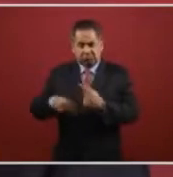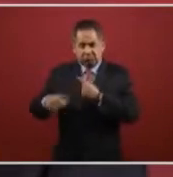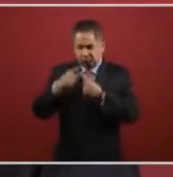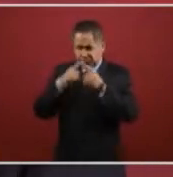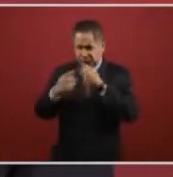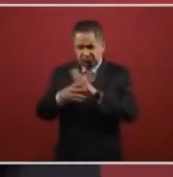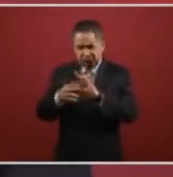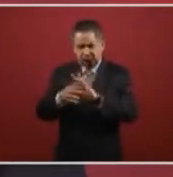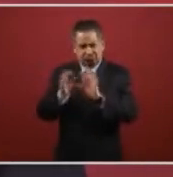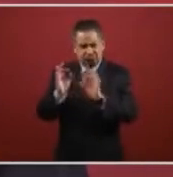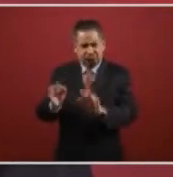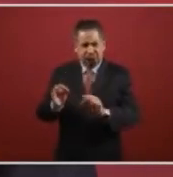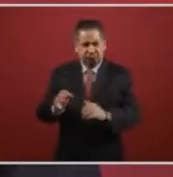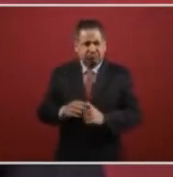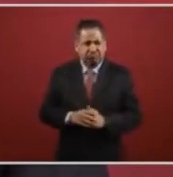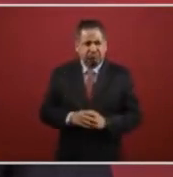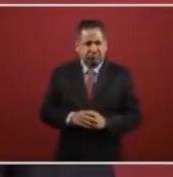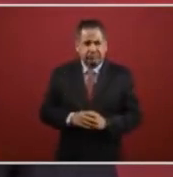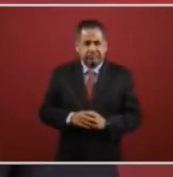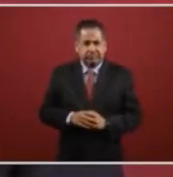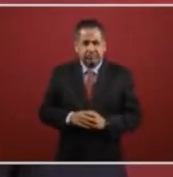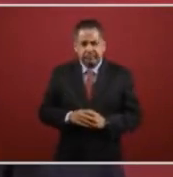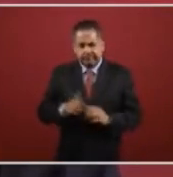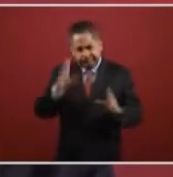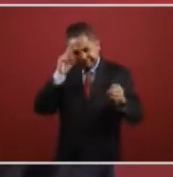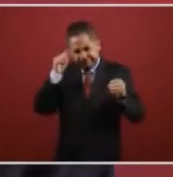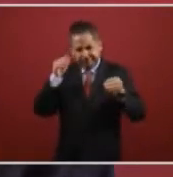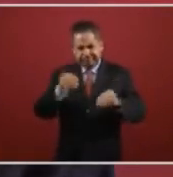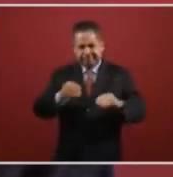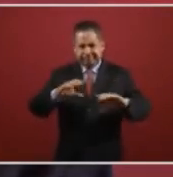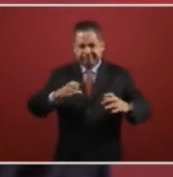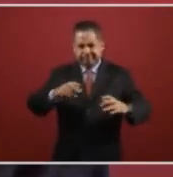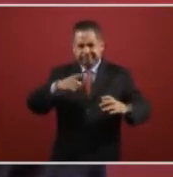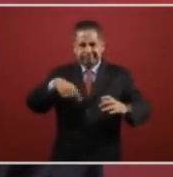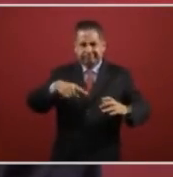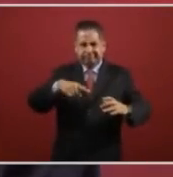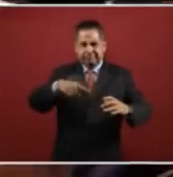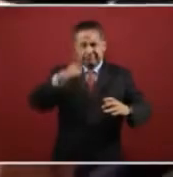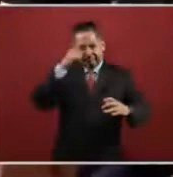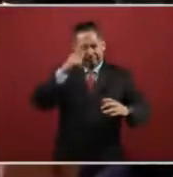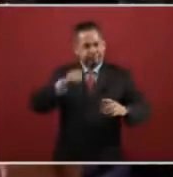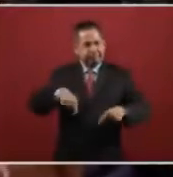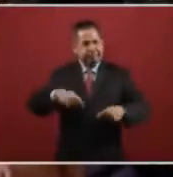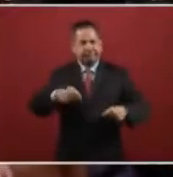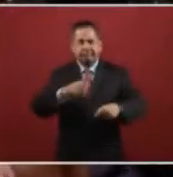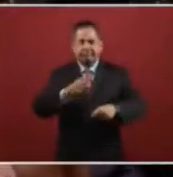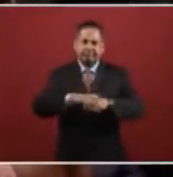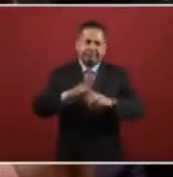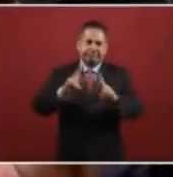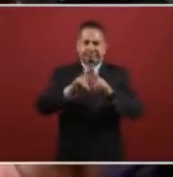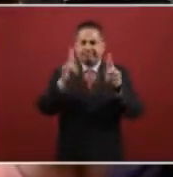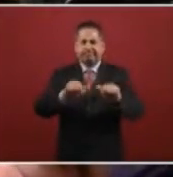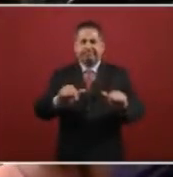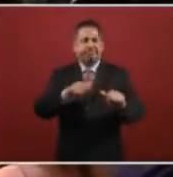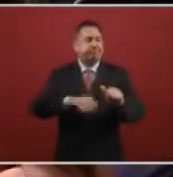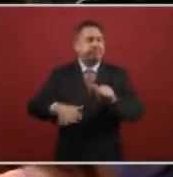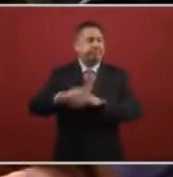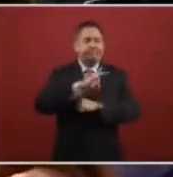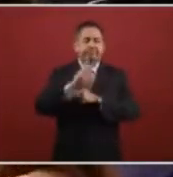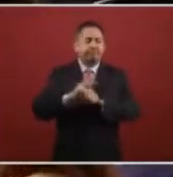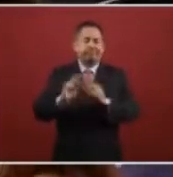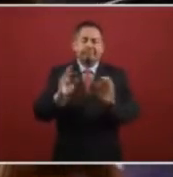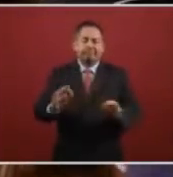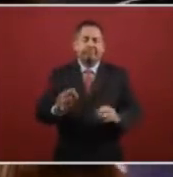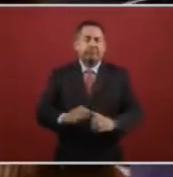We can say that almost all of the government is oriented to guarantee peace in